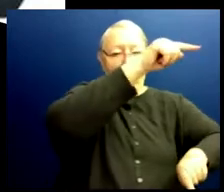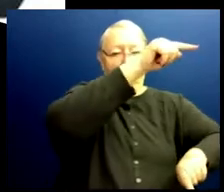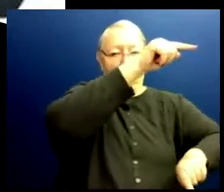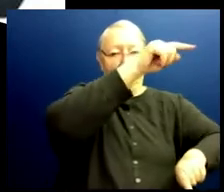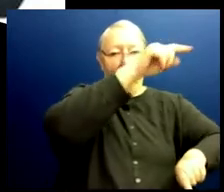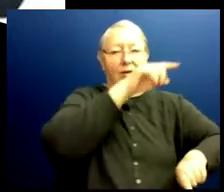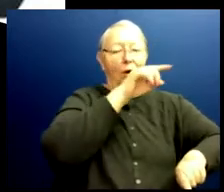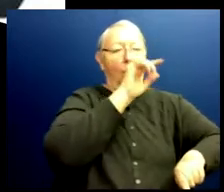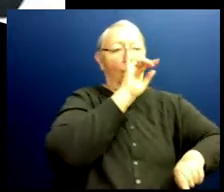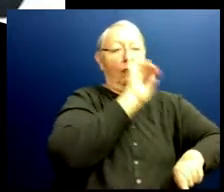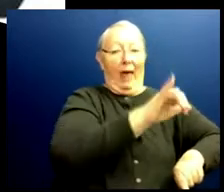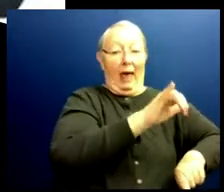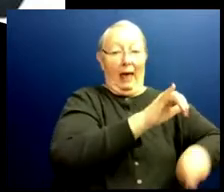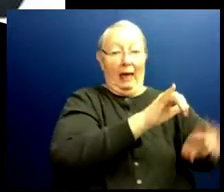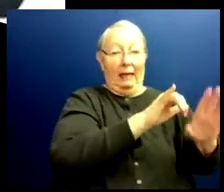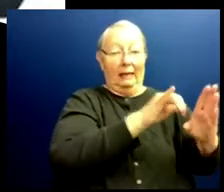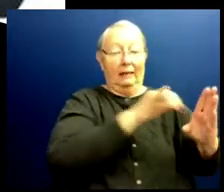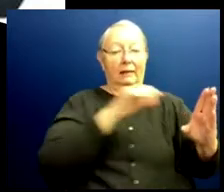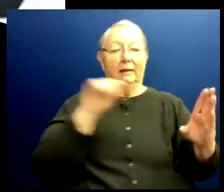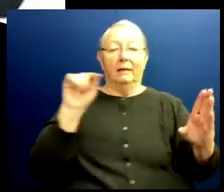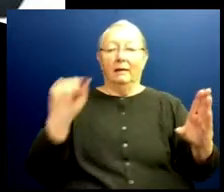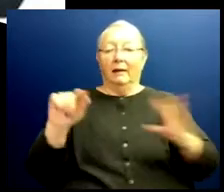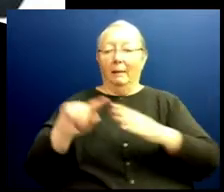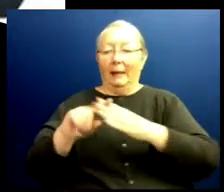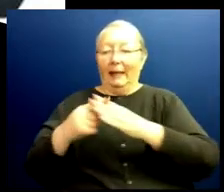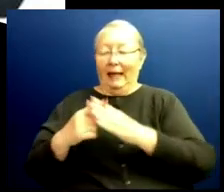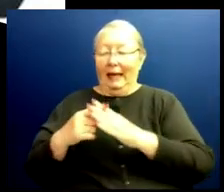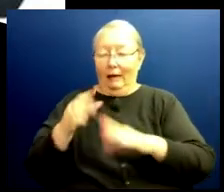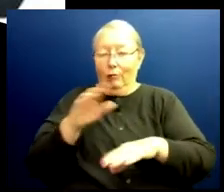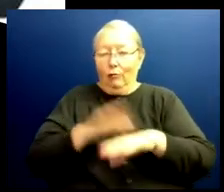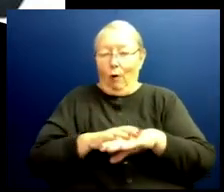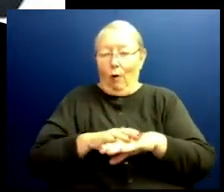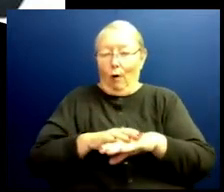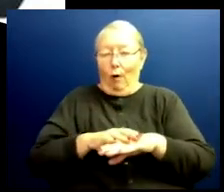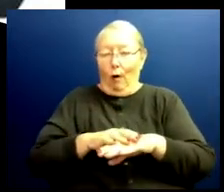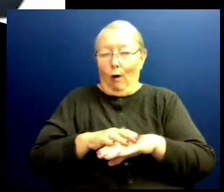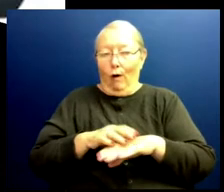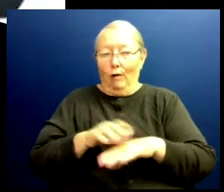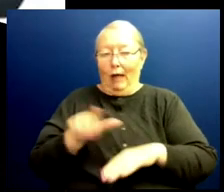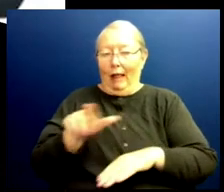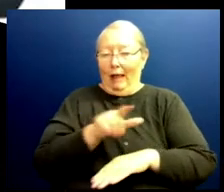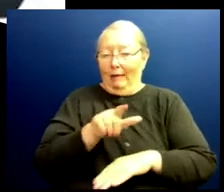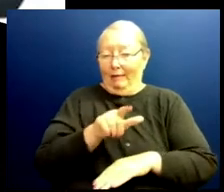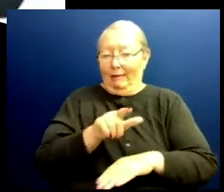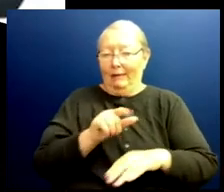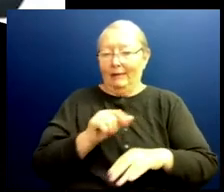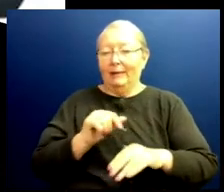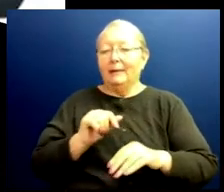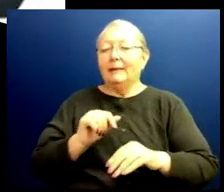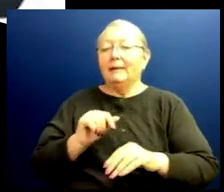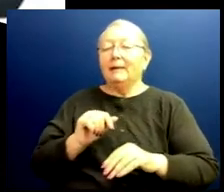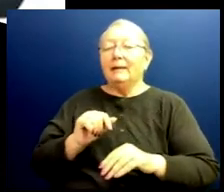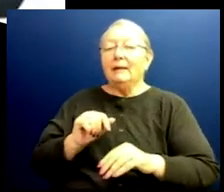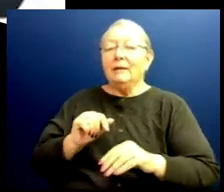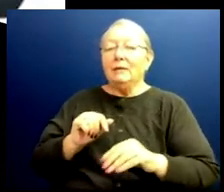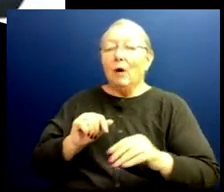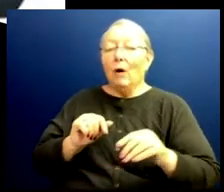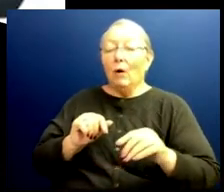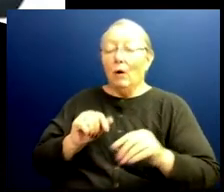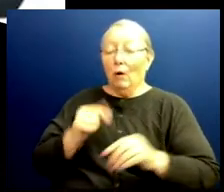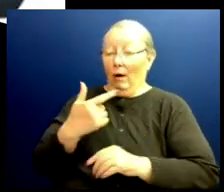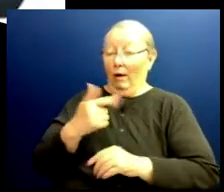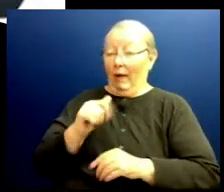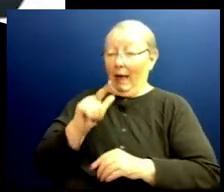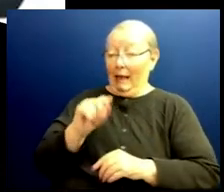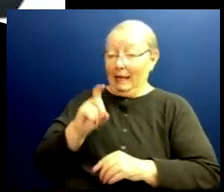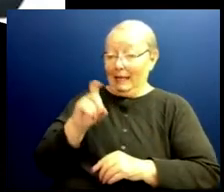Okay, so we look out now at the present time in our universe and we see galaxies. We know that the universe is expanding, and